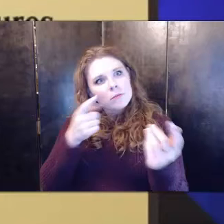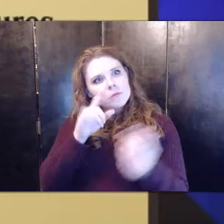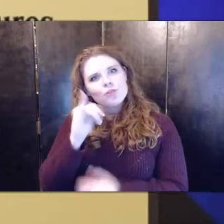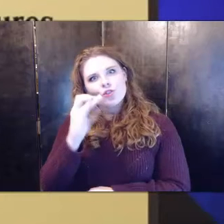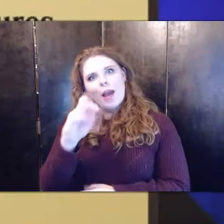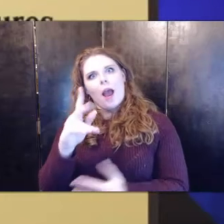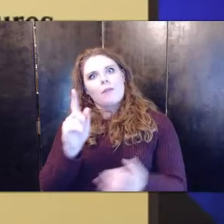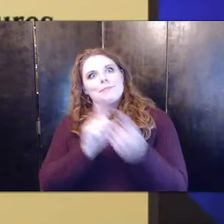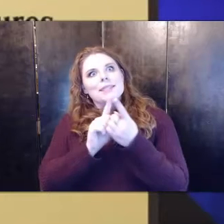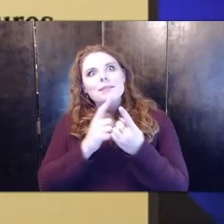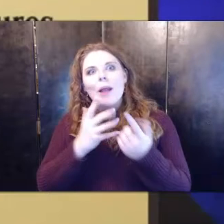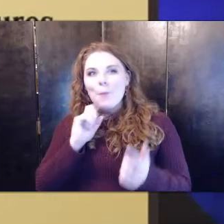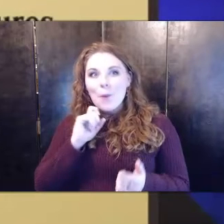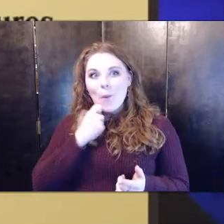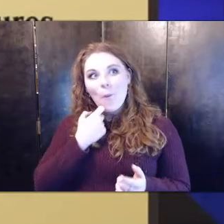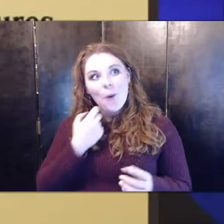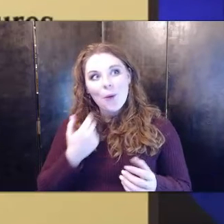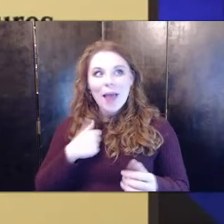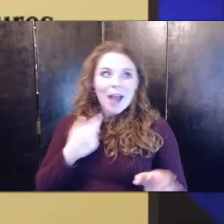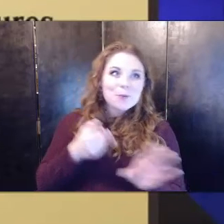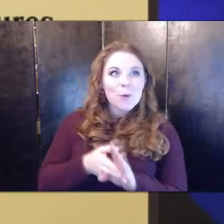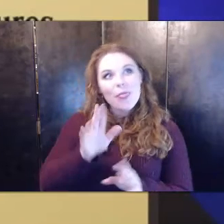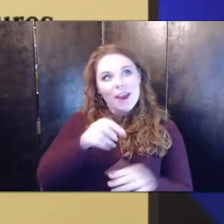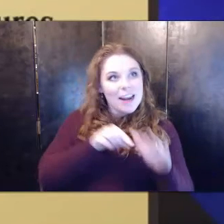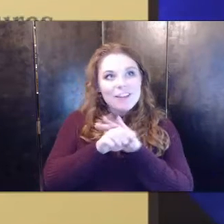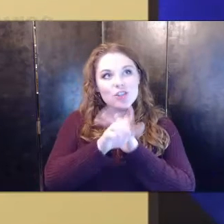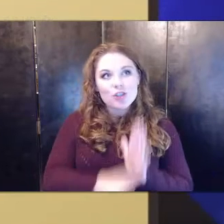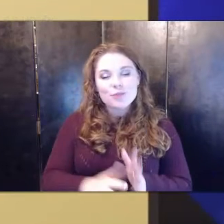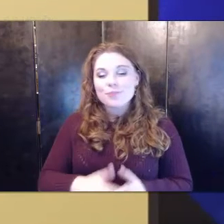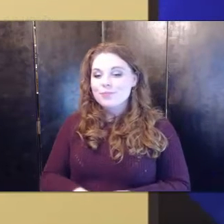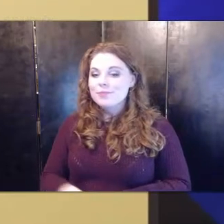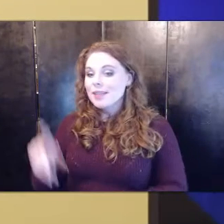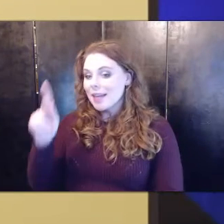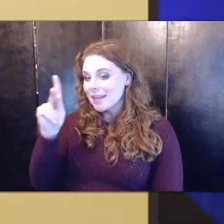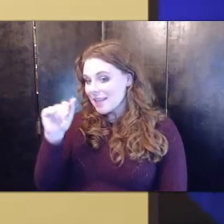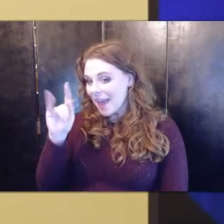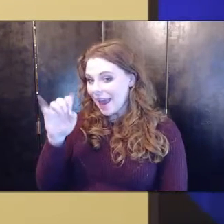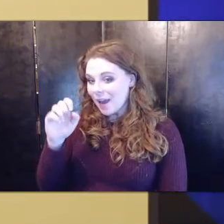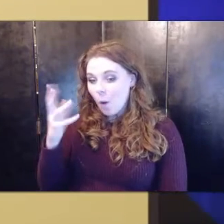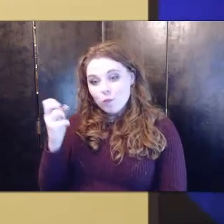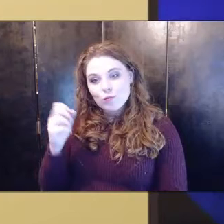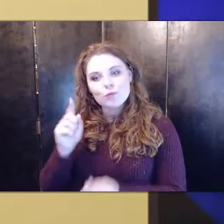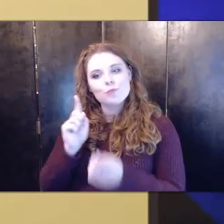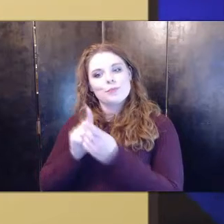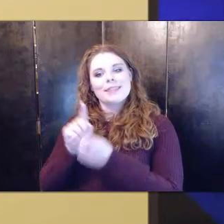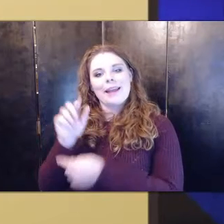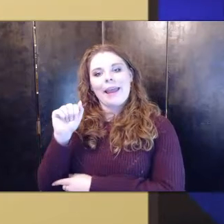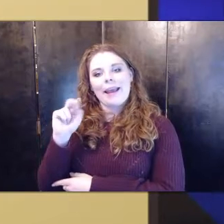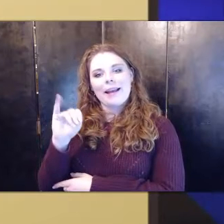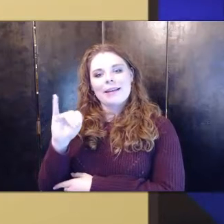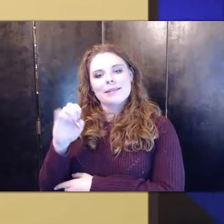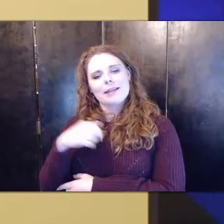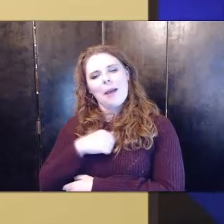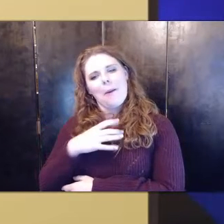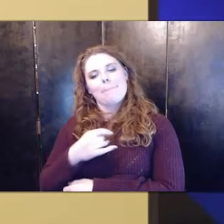because it would be cool for him to take me on one of their adventures. And Kate would enjoy meeting Annie because I would